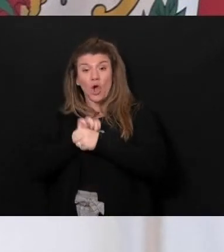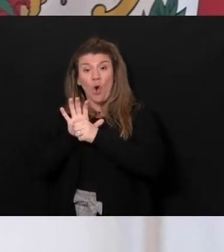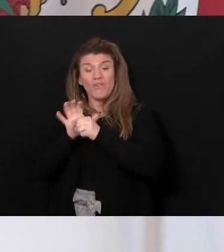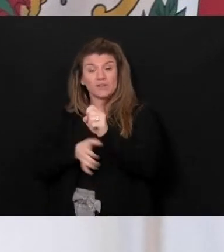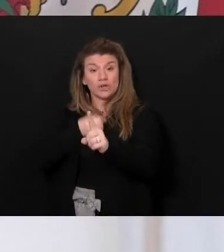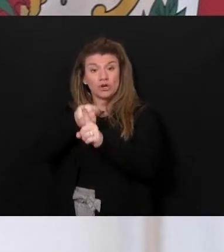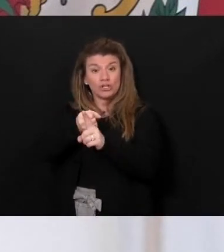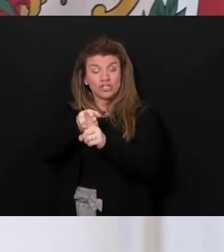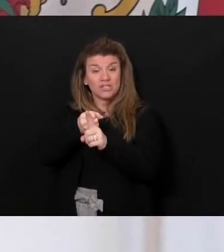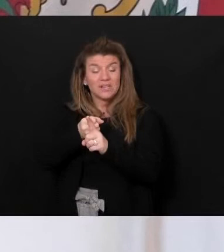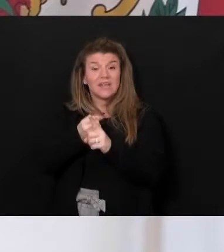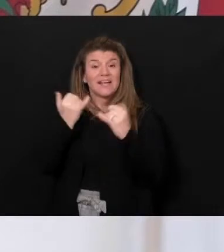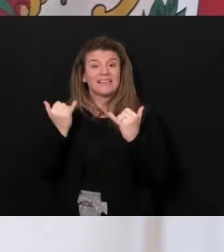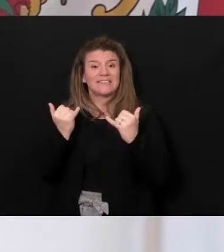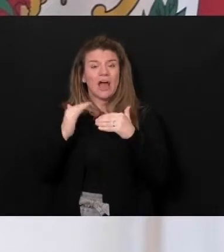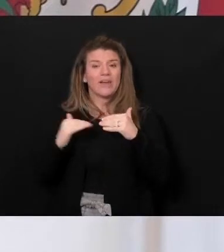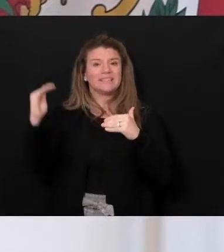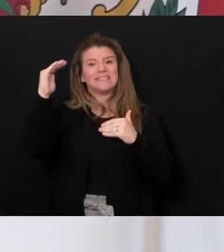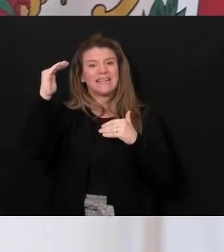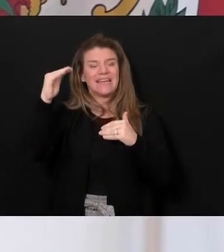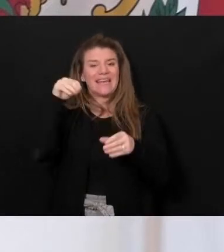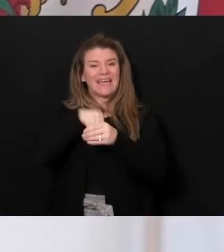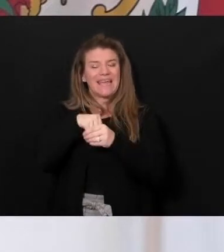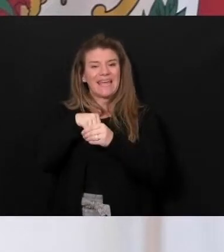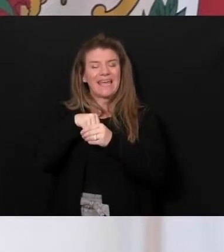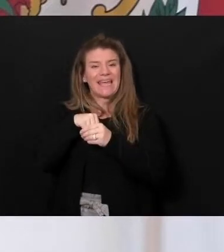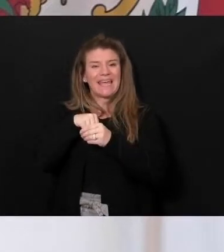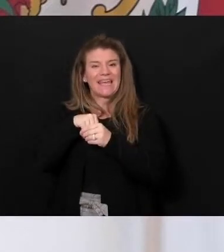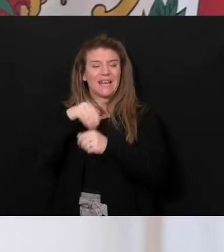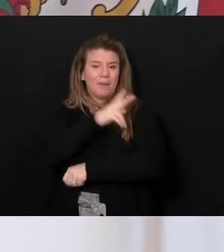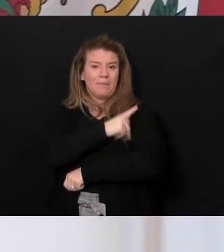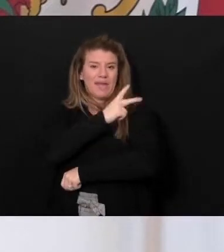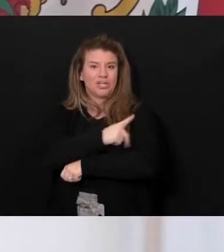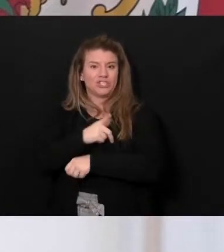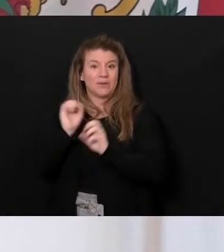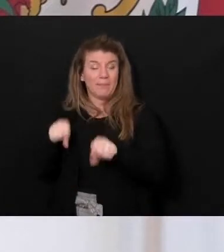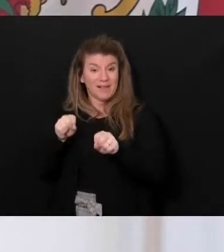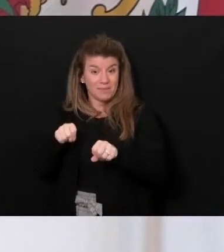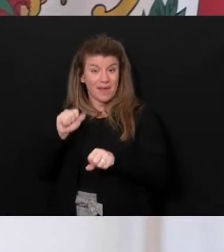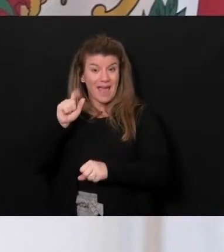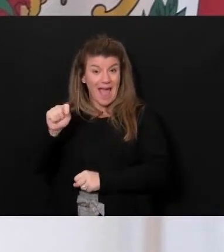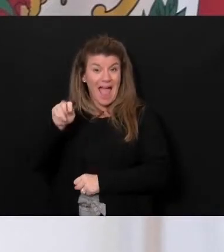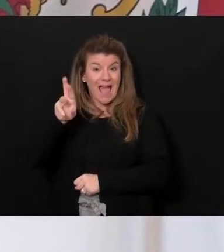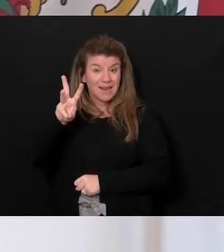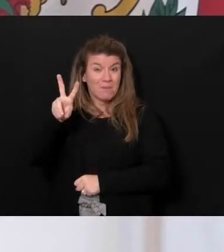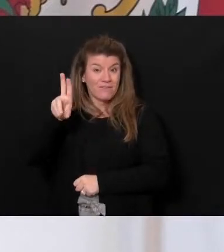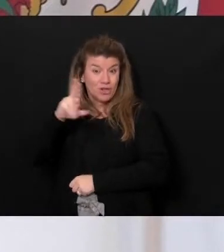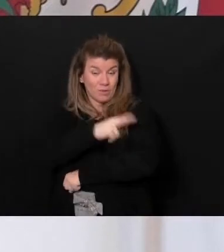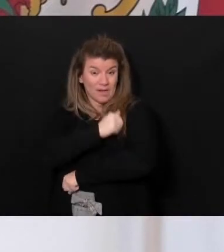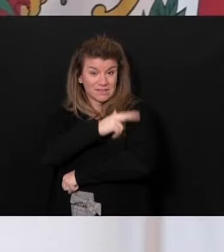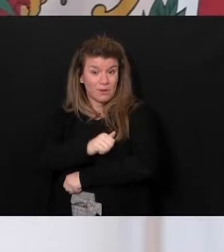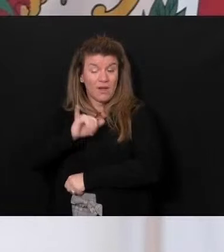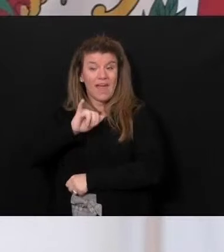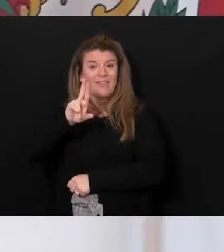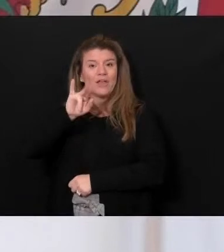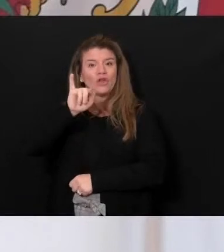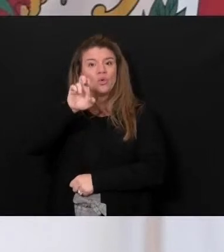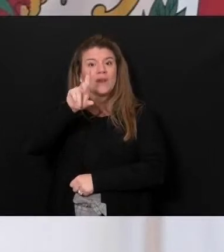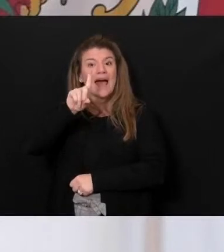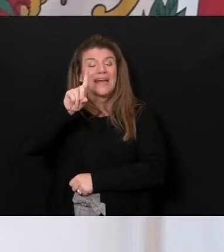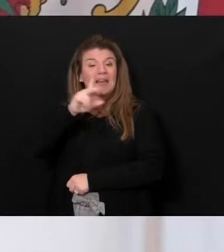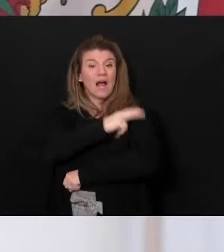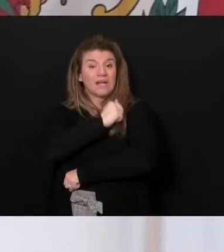is exceeding inpatient capacity at WVU Hospital and the United Hospital Center in